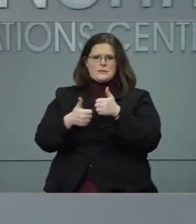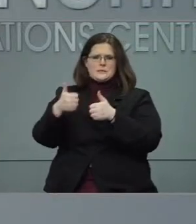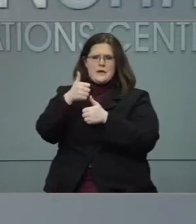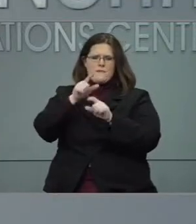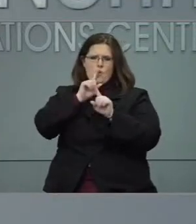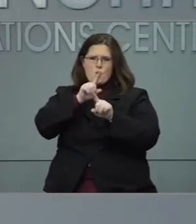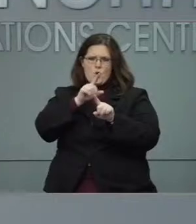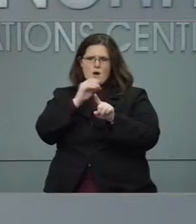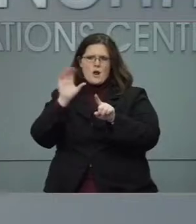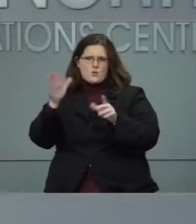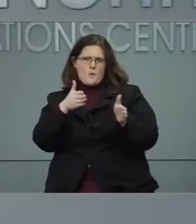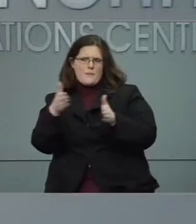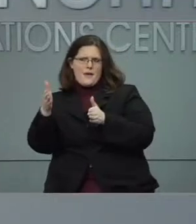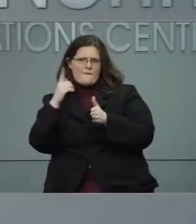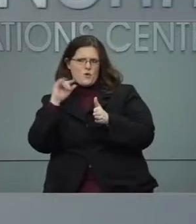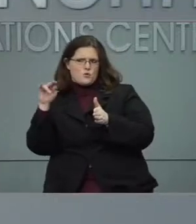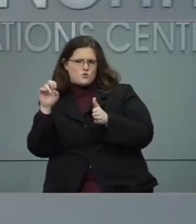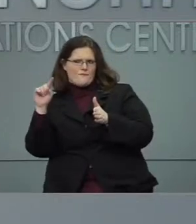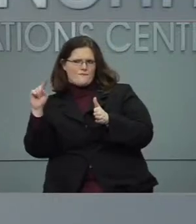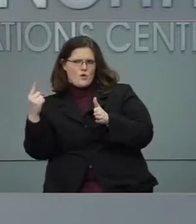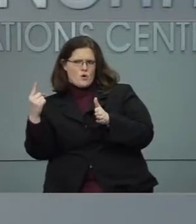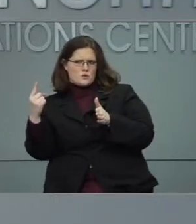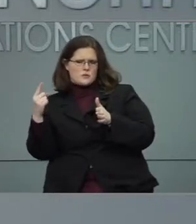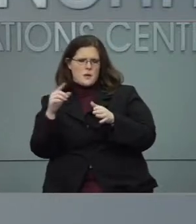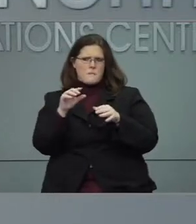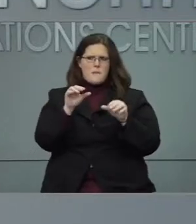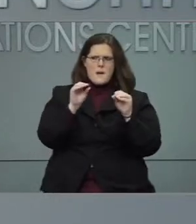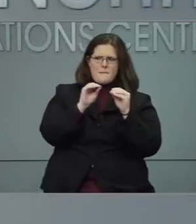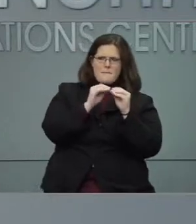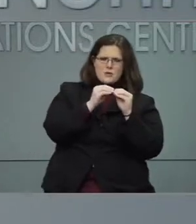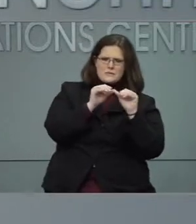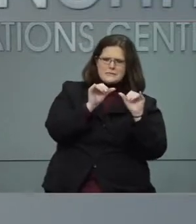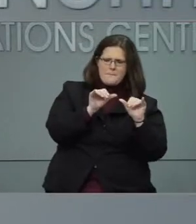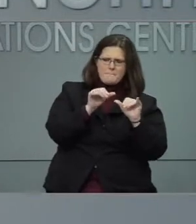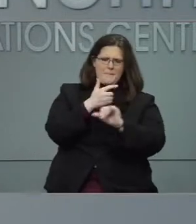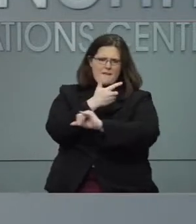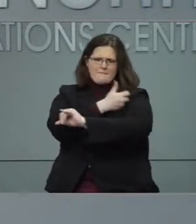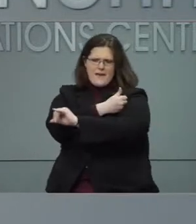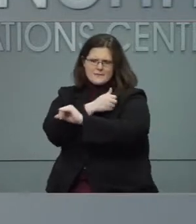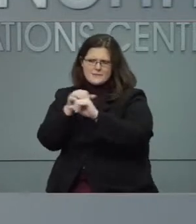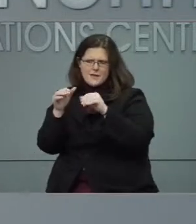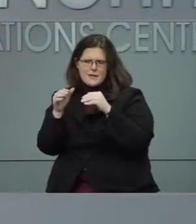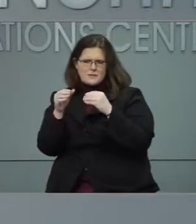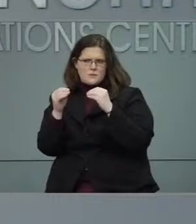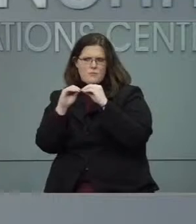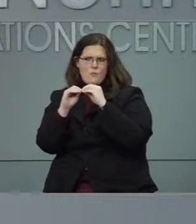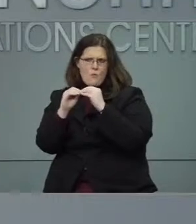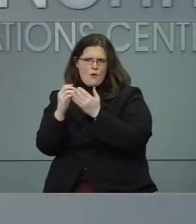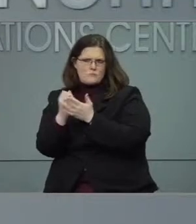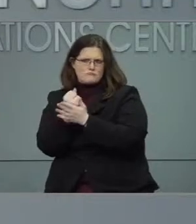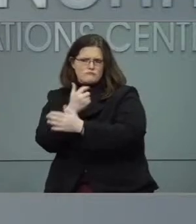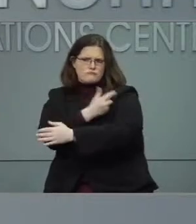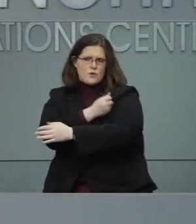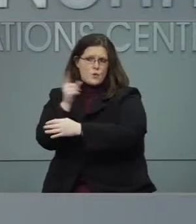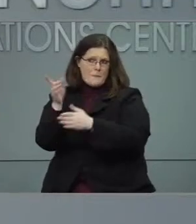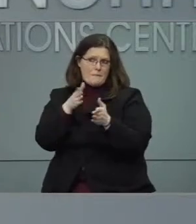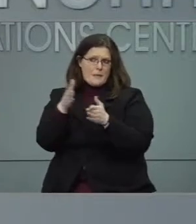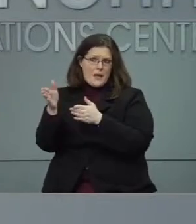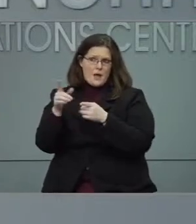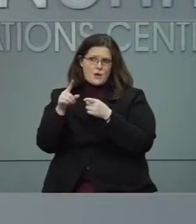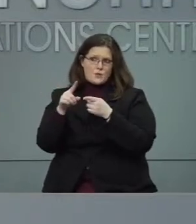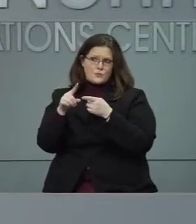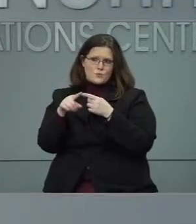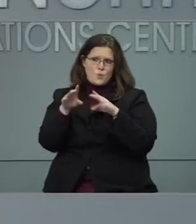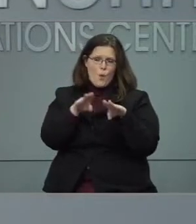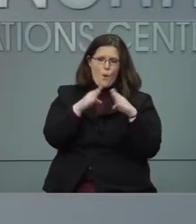1st. But if metrics stay the same and vaccination rates stall, would you consider extending restrictions that'll be in place in